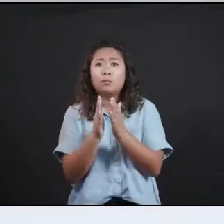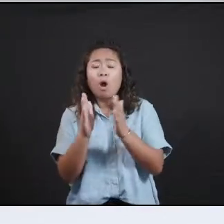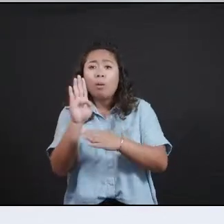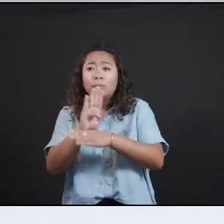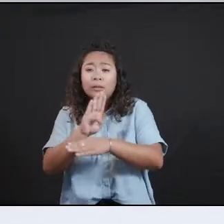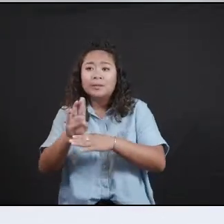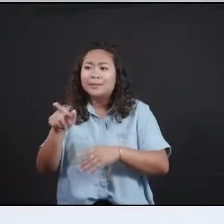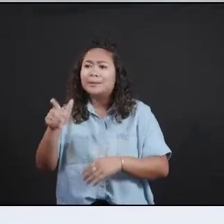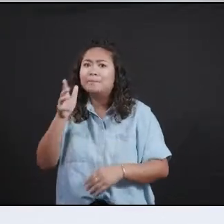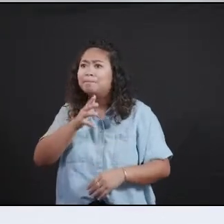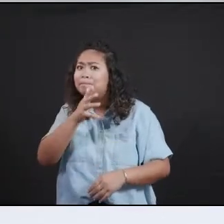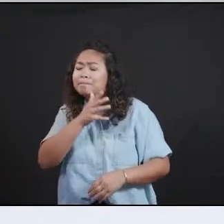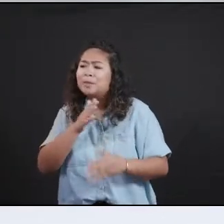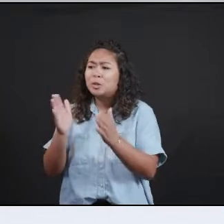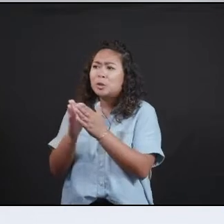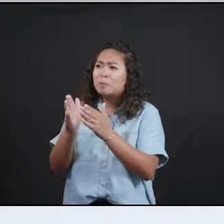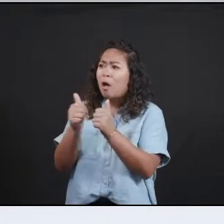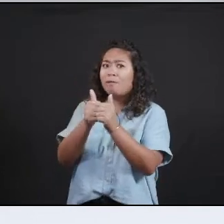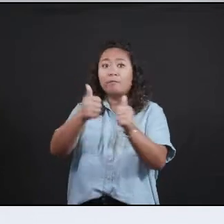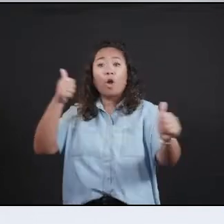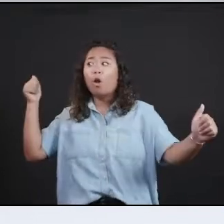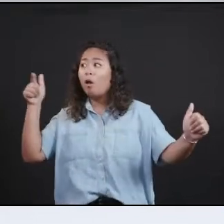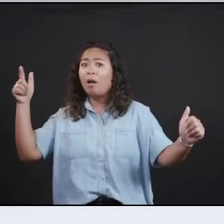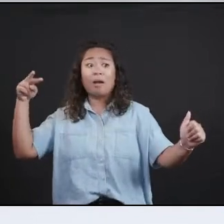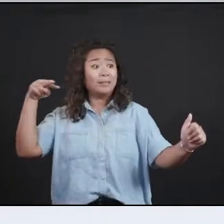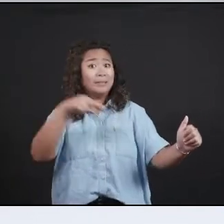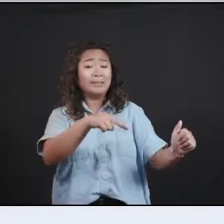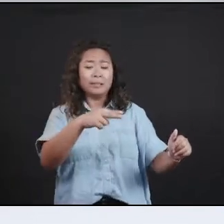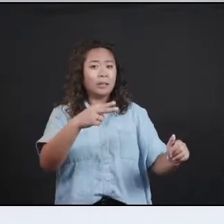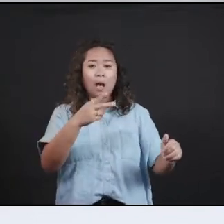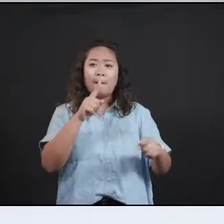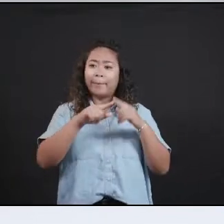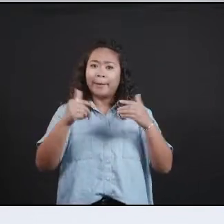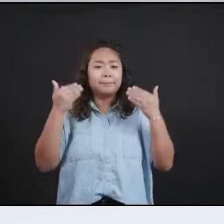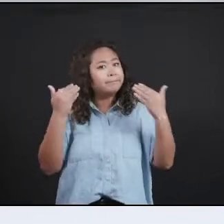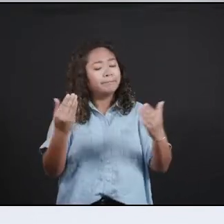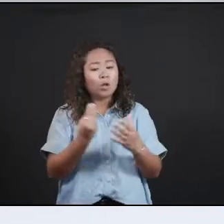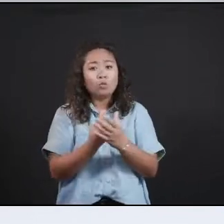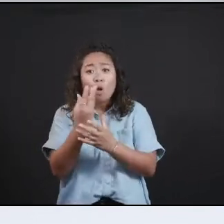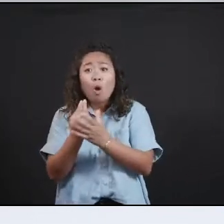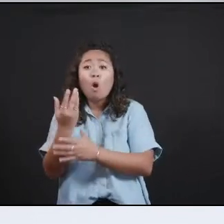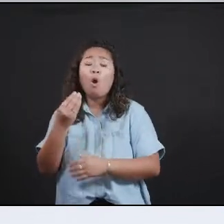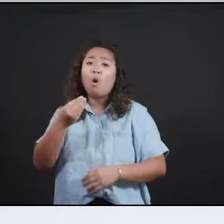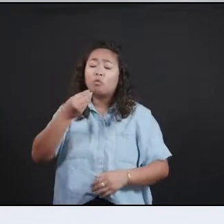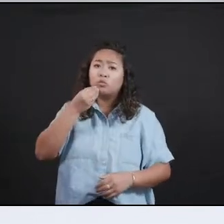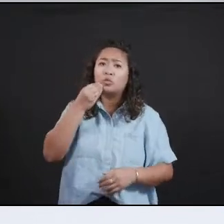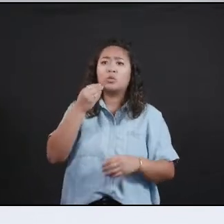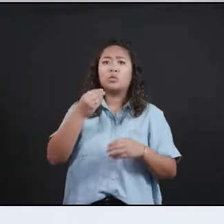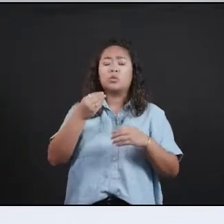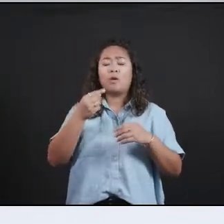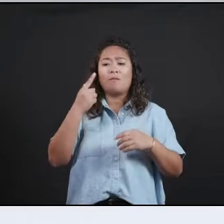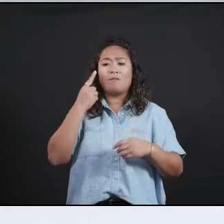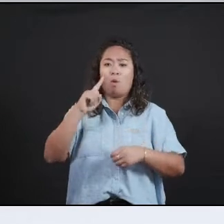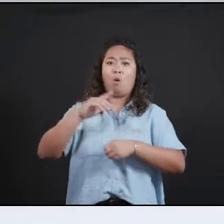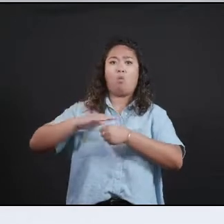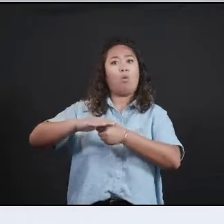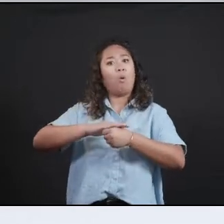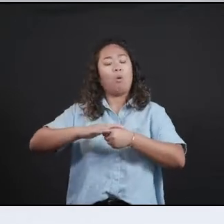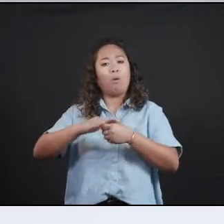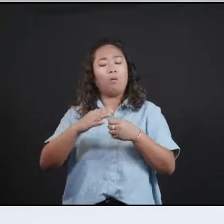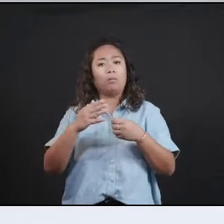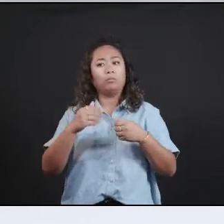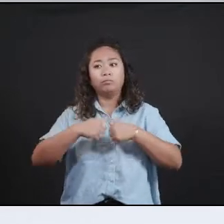sustain ourselves if containers with food were not able to get to the territory? Virgin Islanders, this